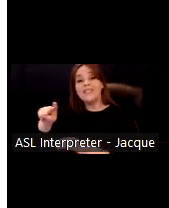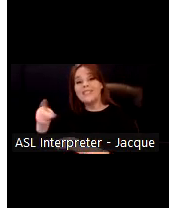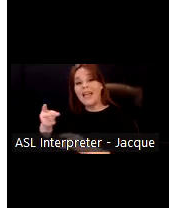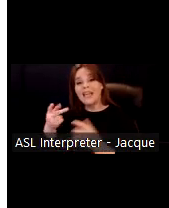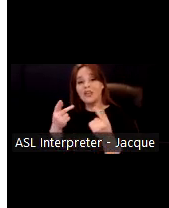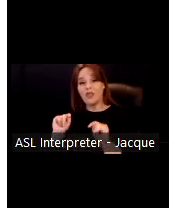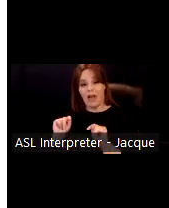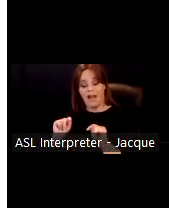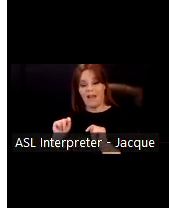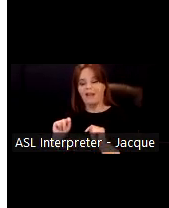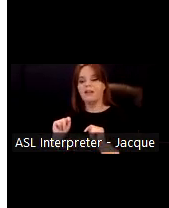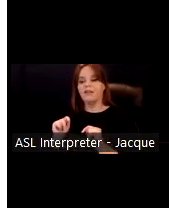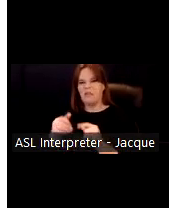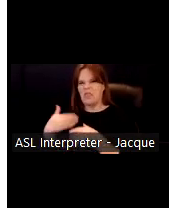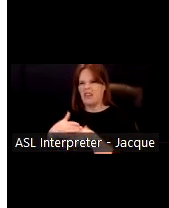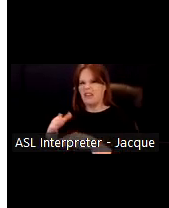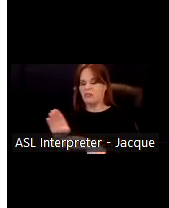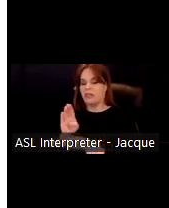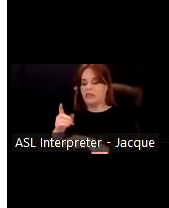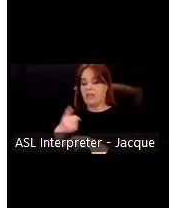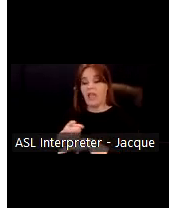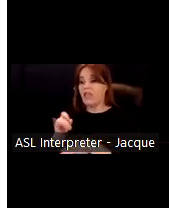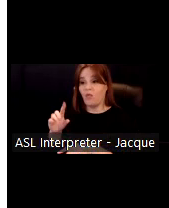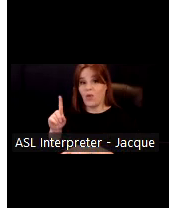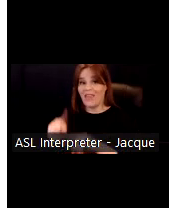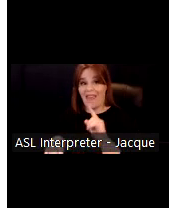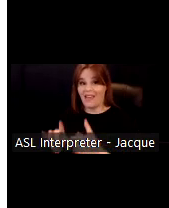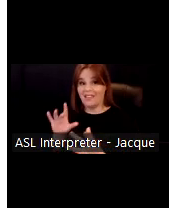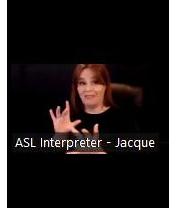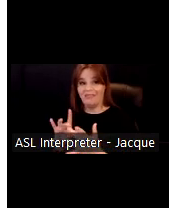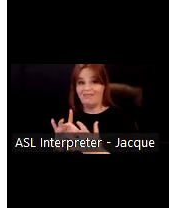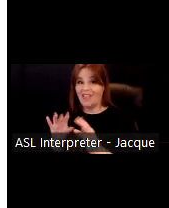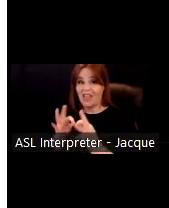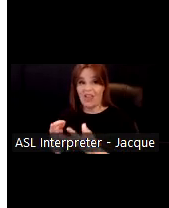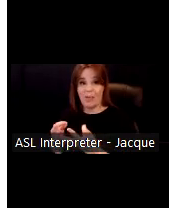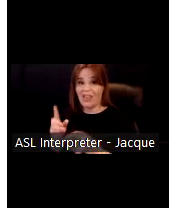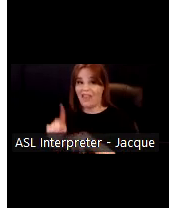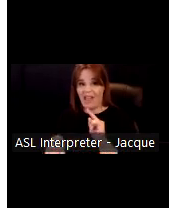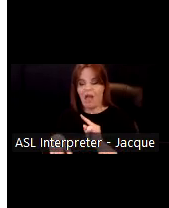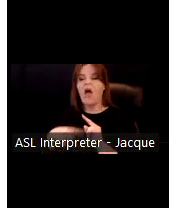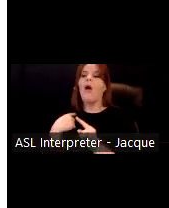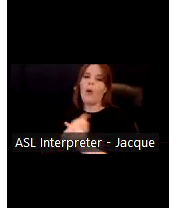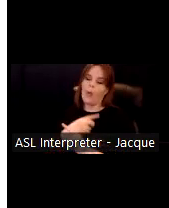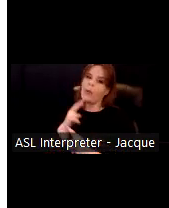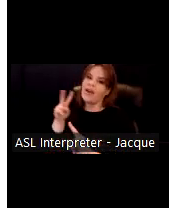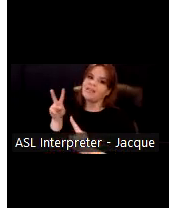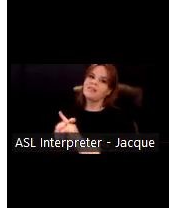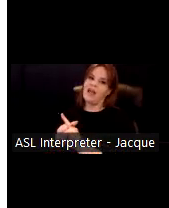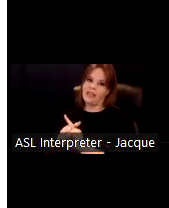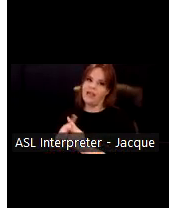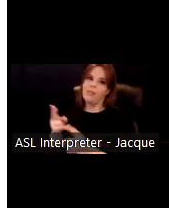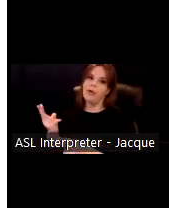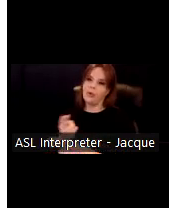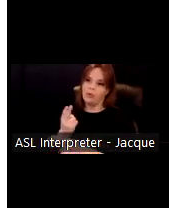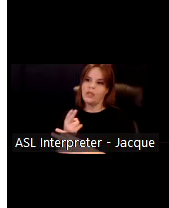day, if we don't reach the family, then we would assign them using the proportion method on the third